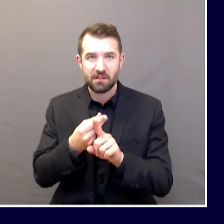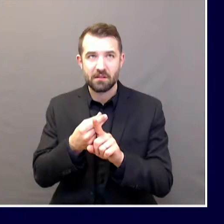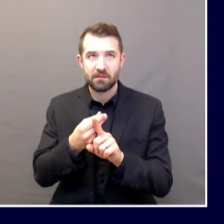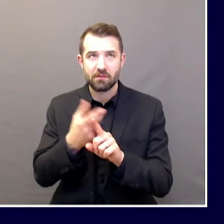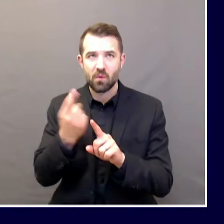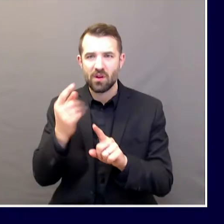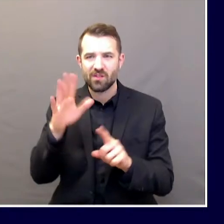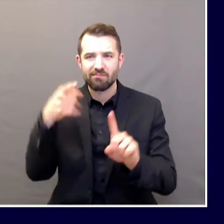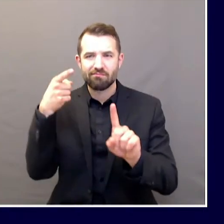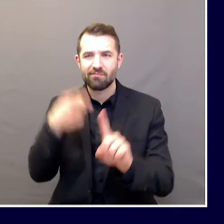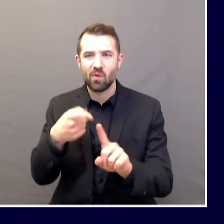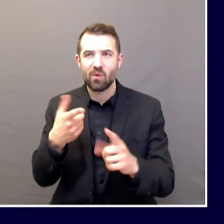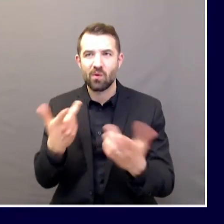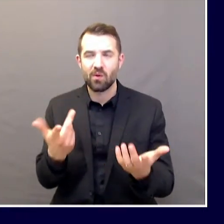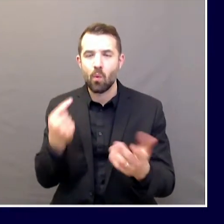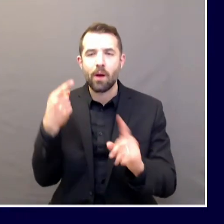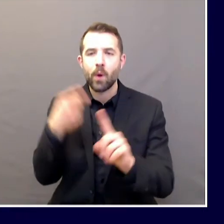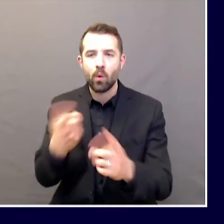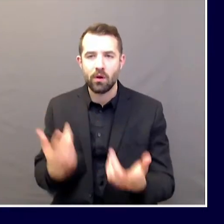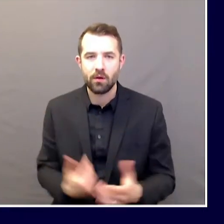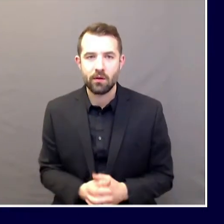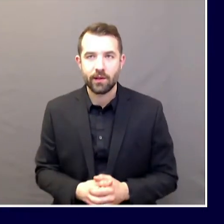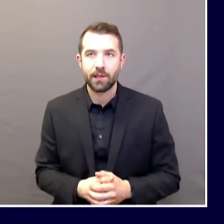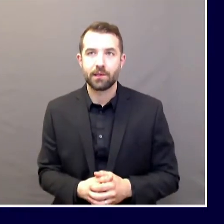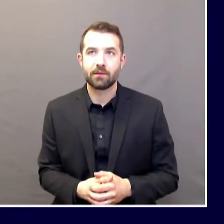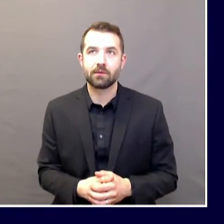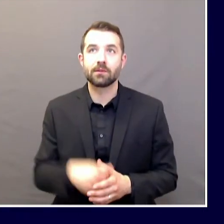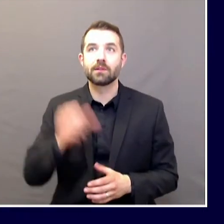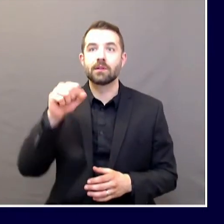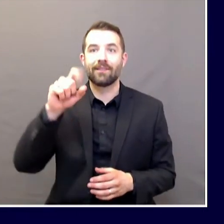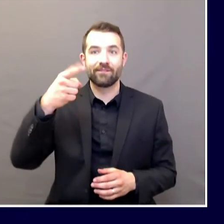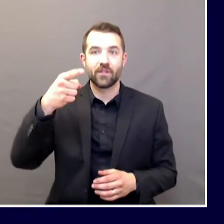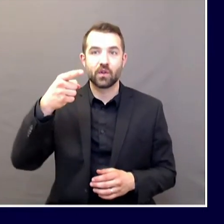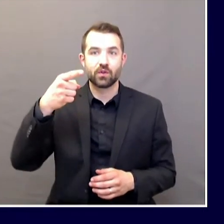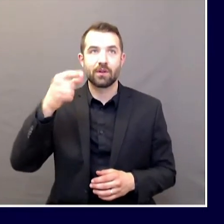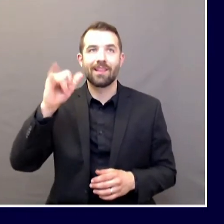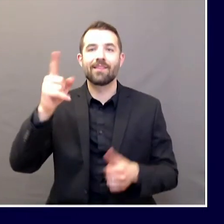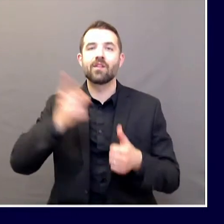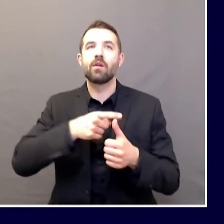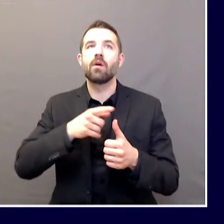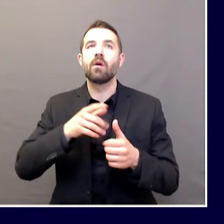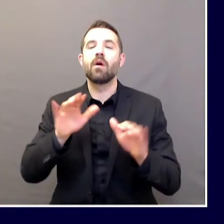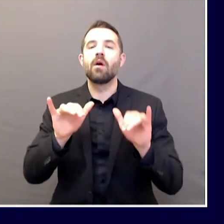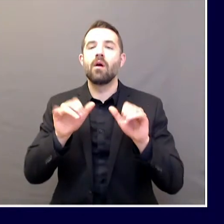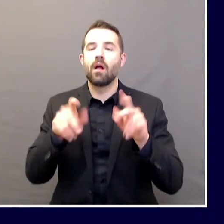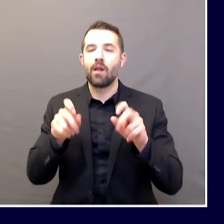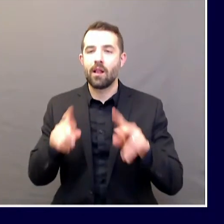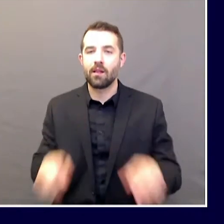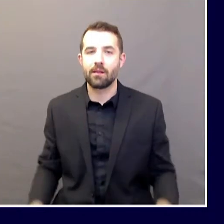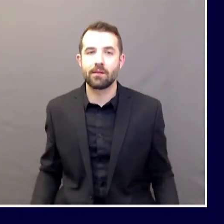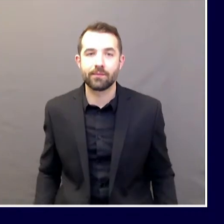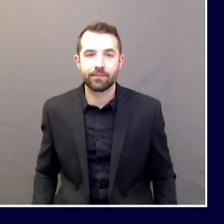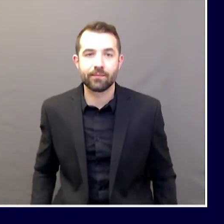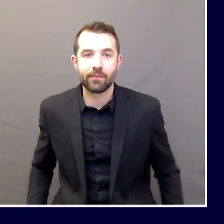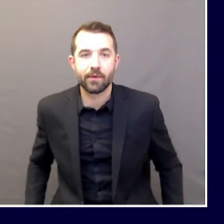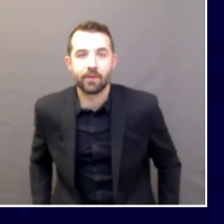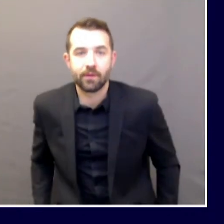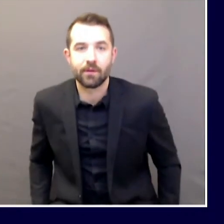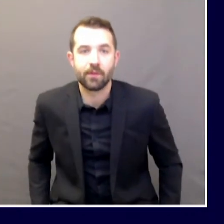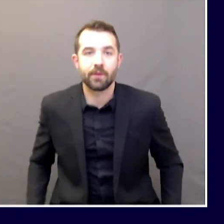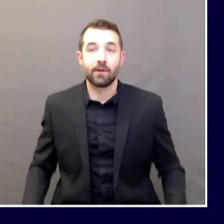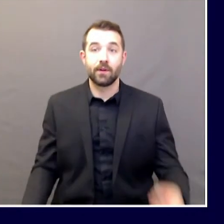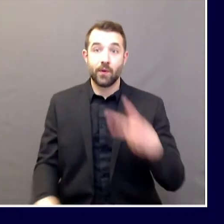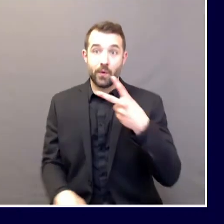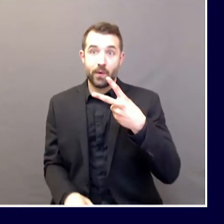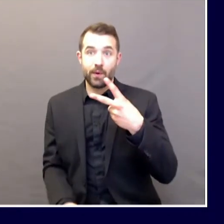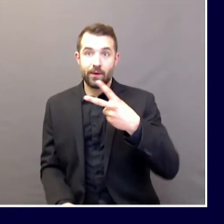specific variable? Yeah, first dose is. Okay. So I'll give it to you in two different avenues. The first is for